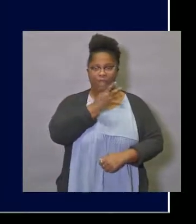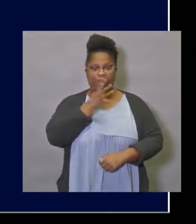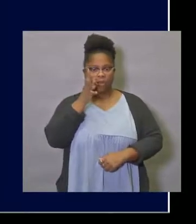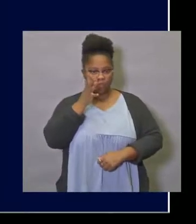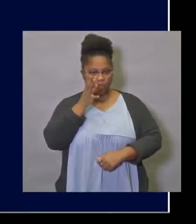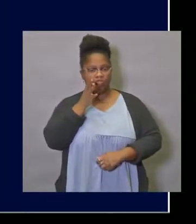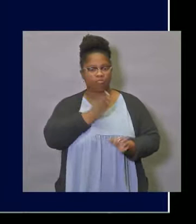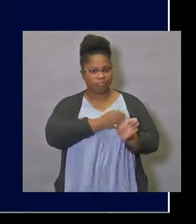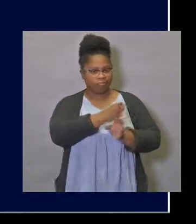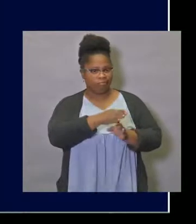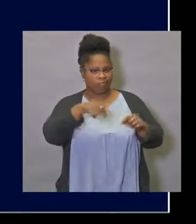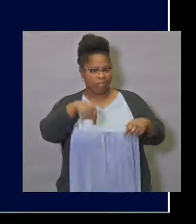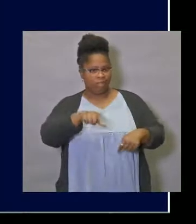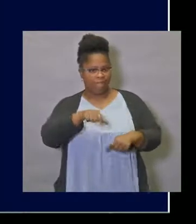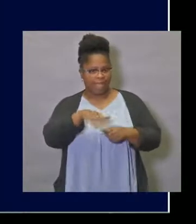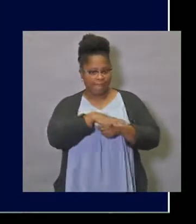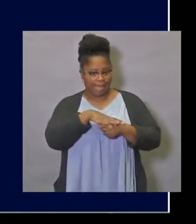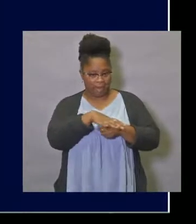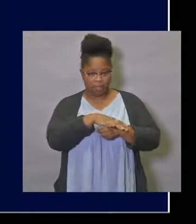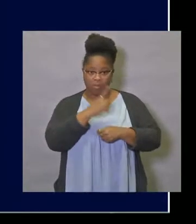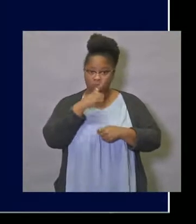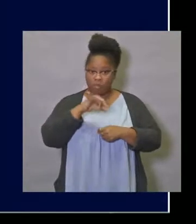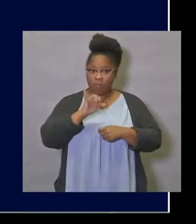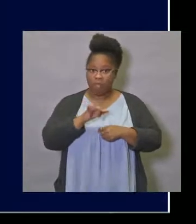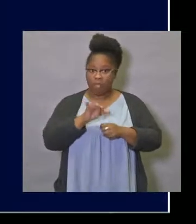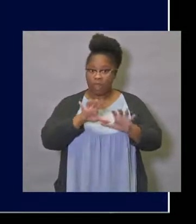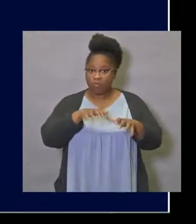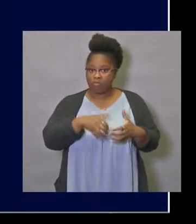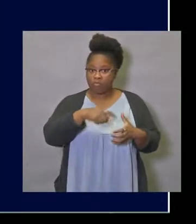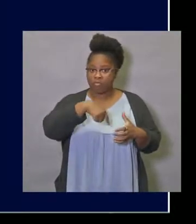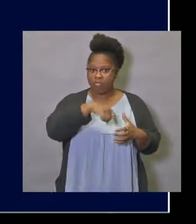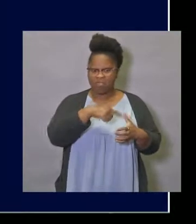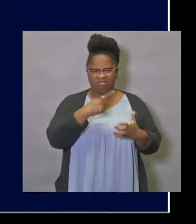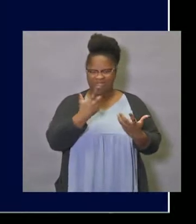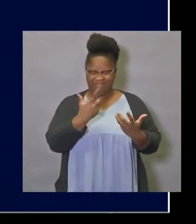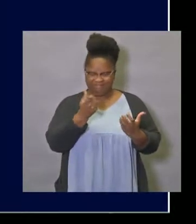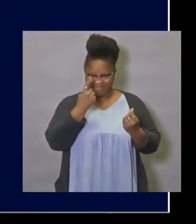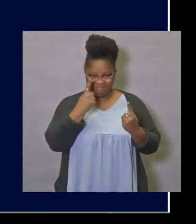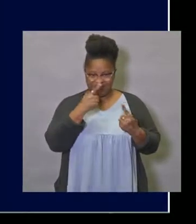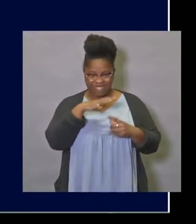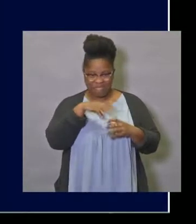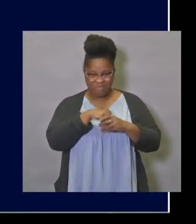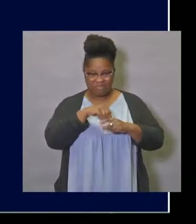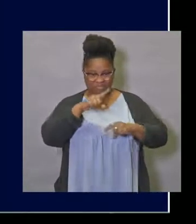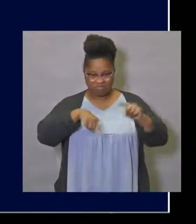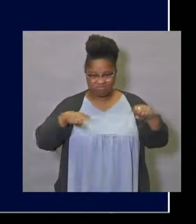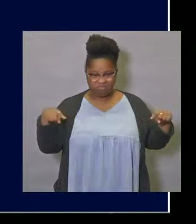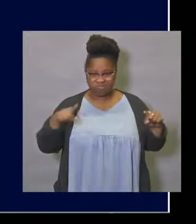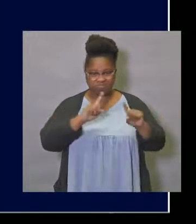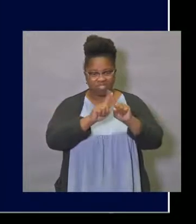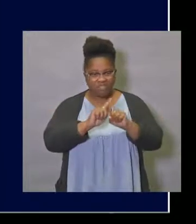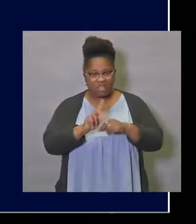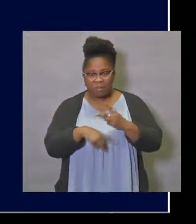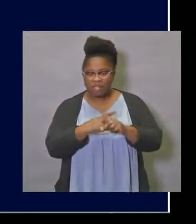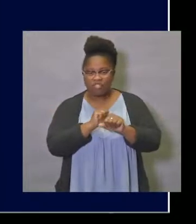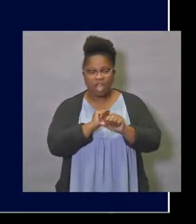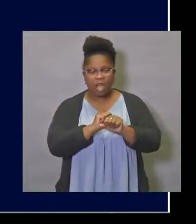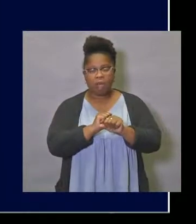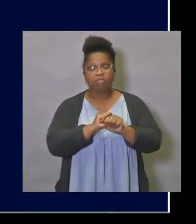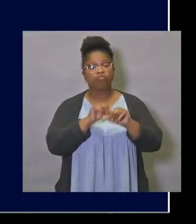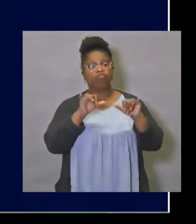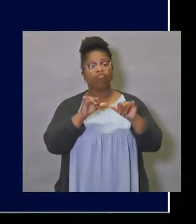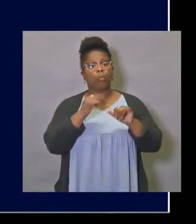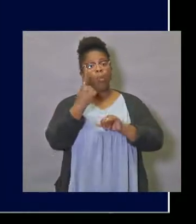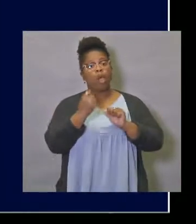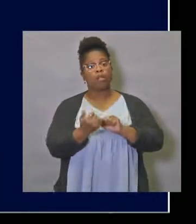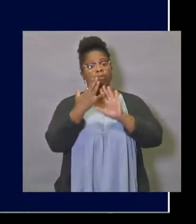here in LA County. For this sector, because it includes such a variety of occupations, a one-size-fits-all approach will not be